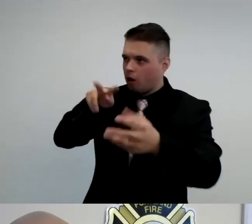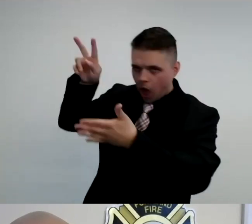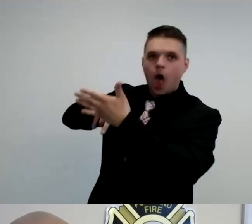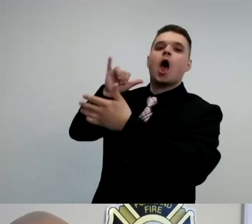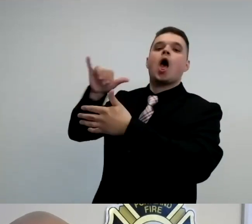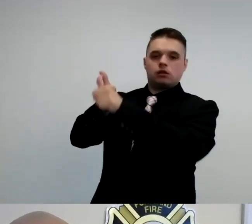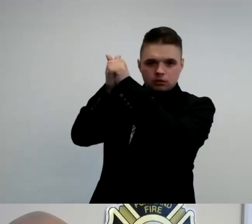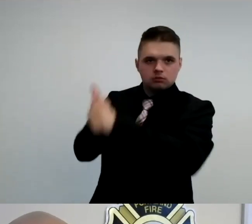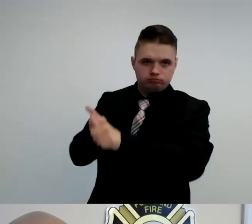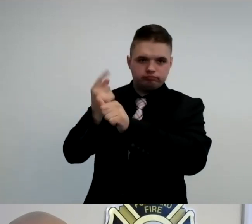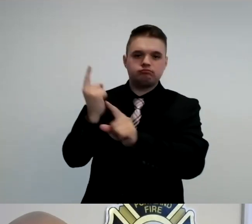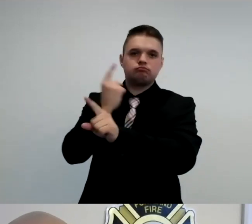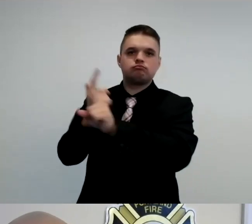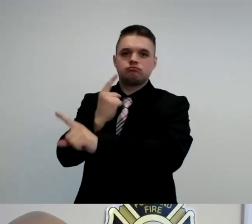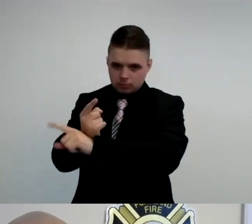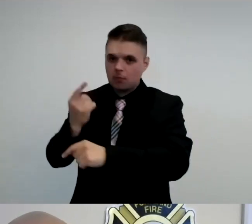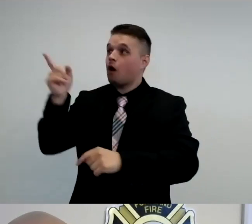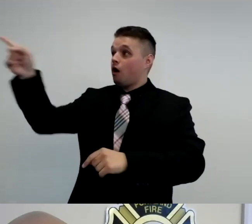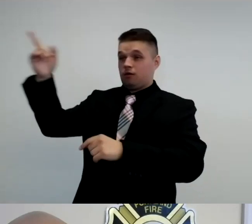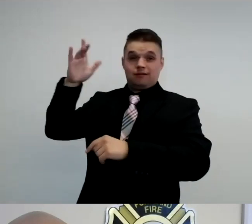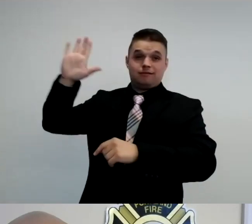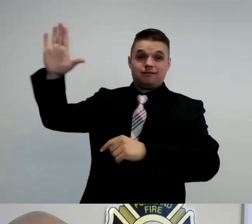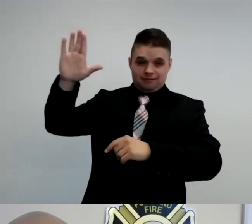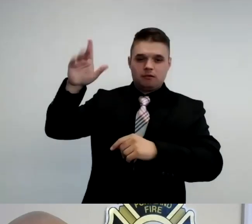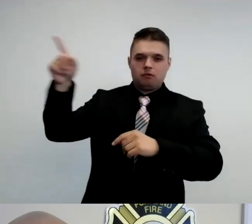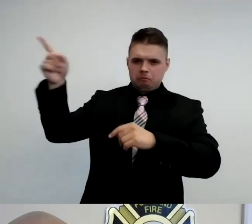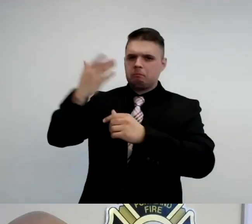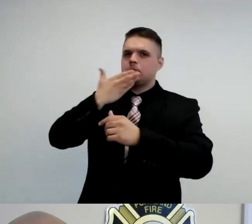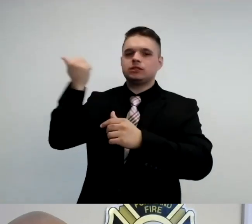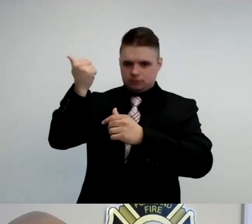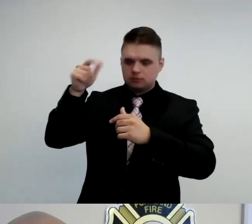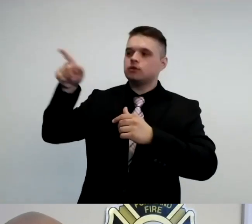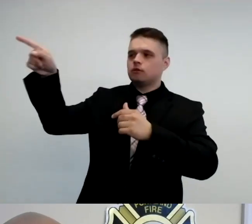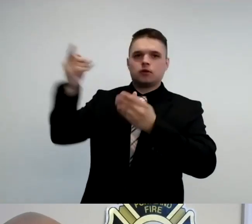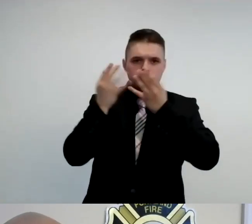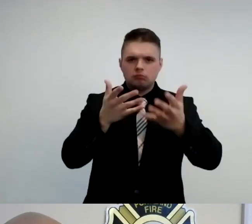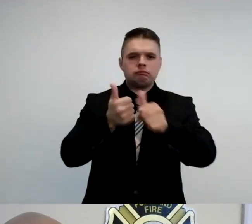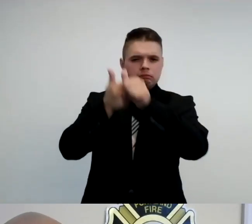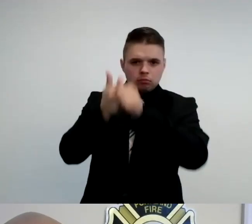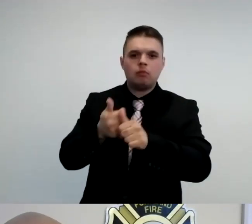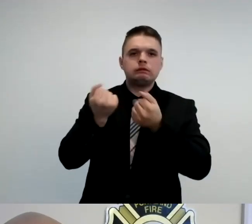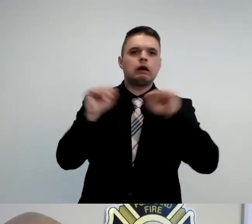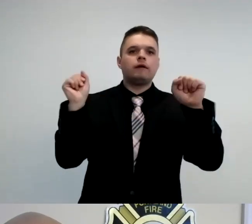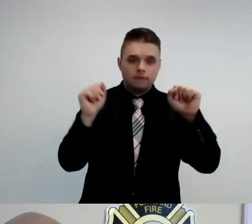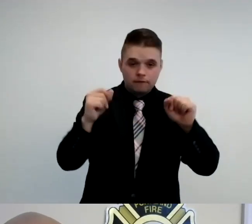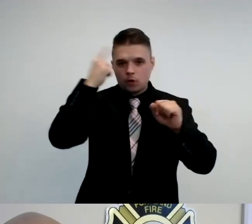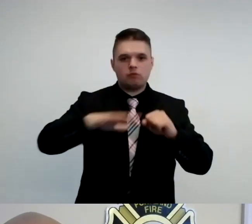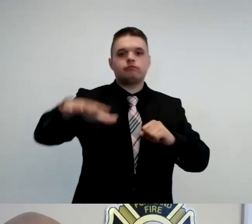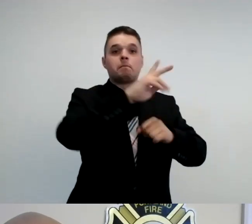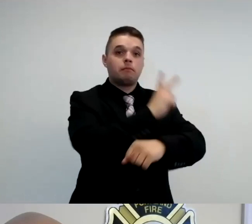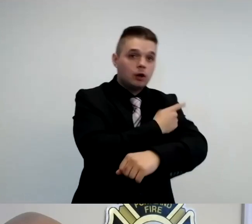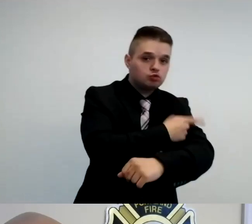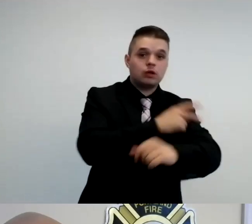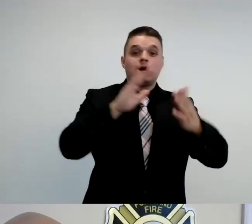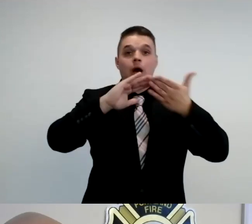terms of who's at risk, will really allow our patients and our community to have a resource to help them decide